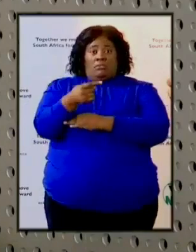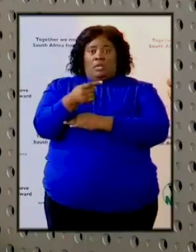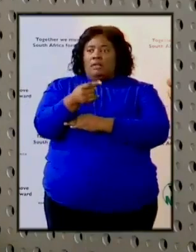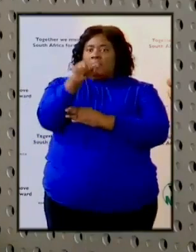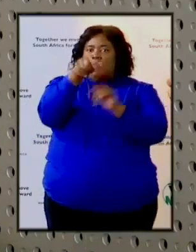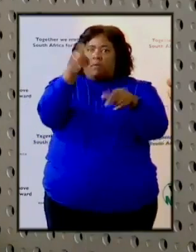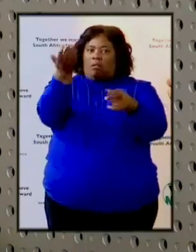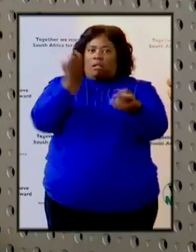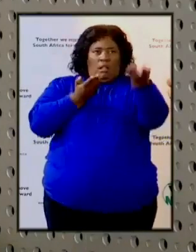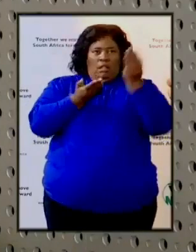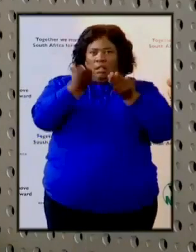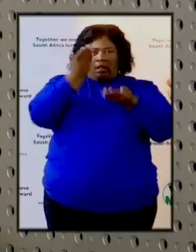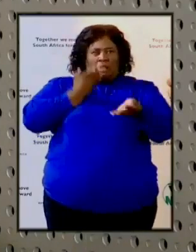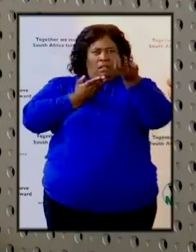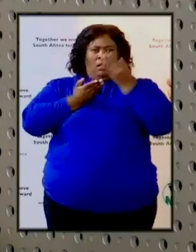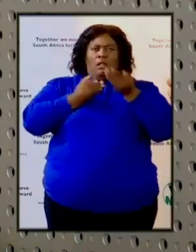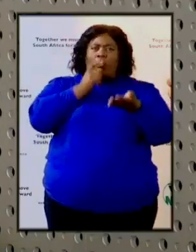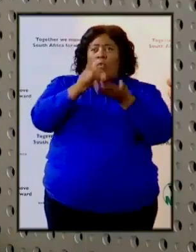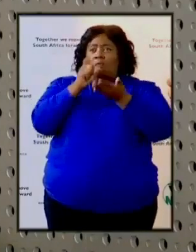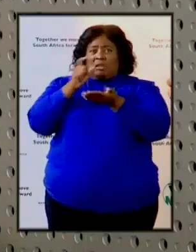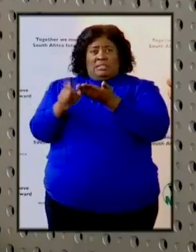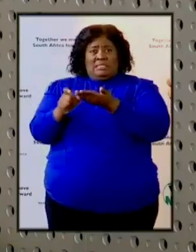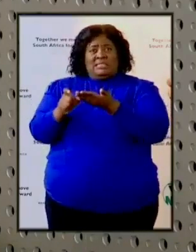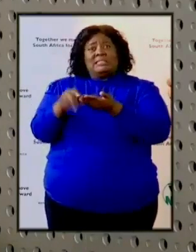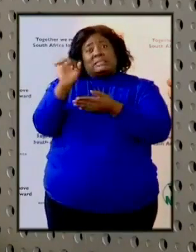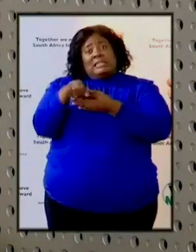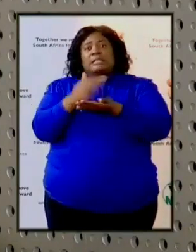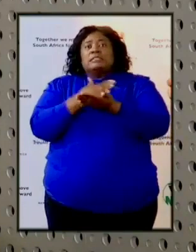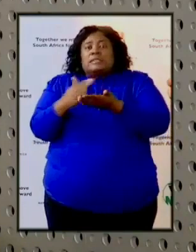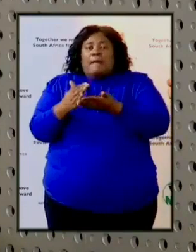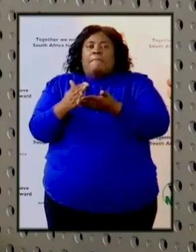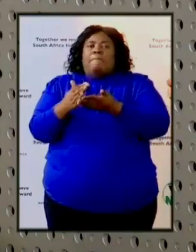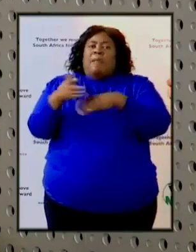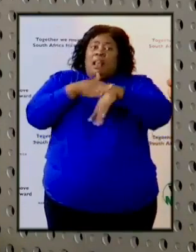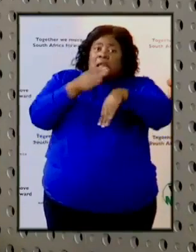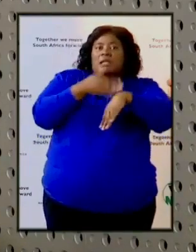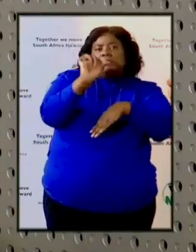submissions, though some of them came after the deadline.